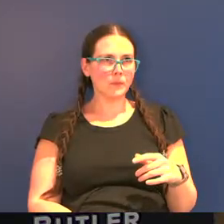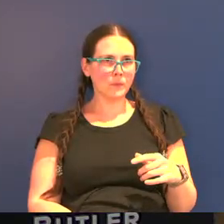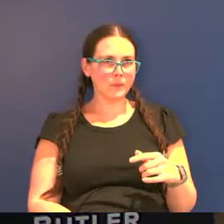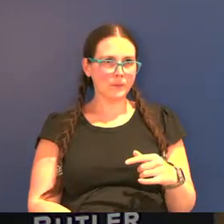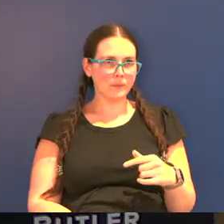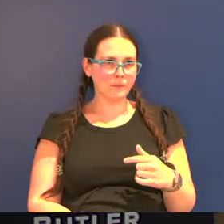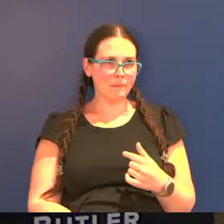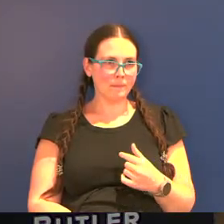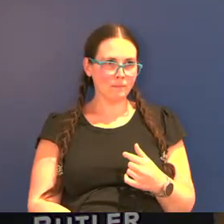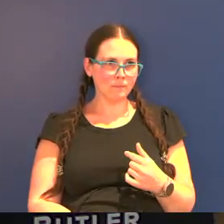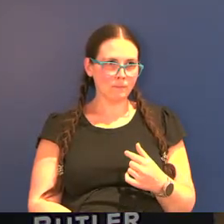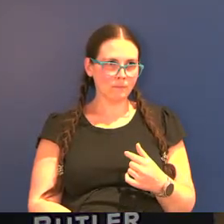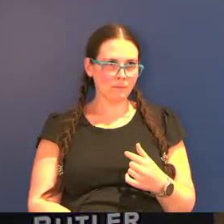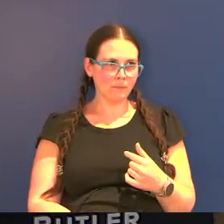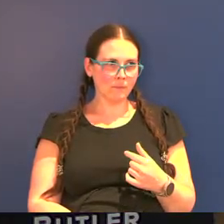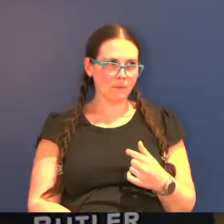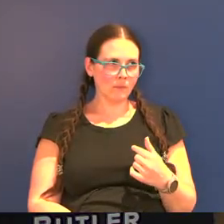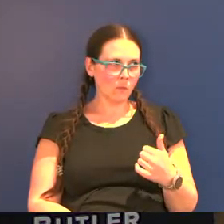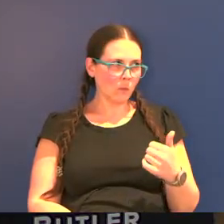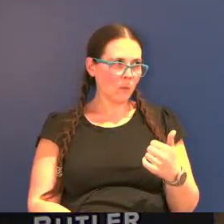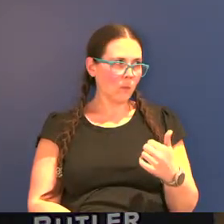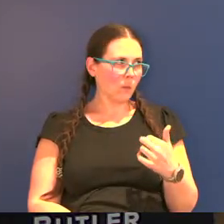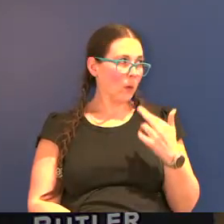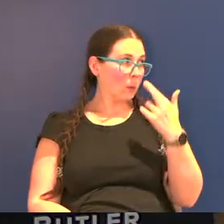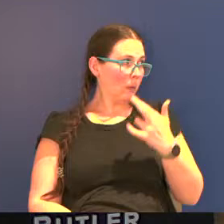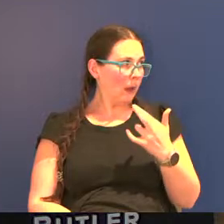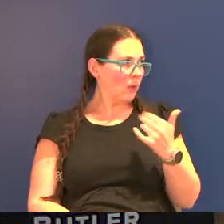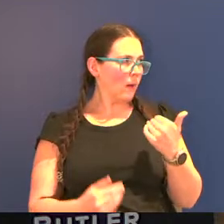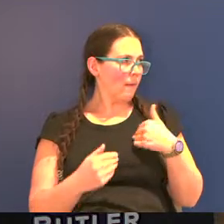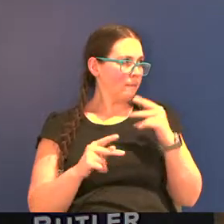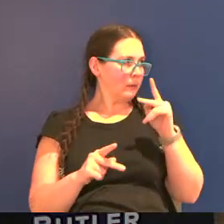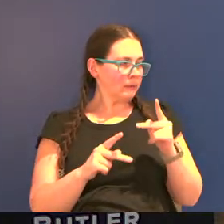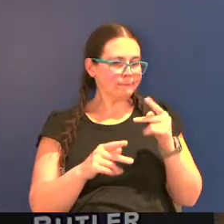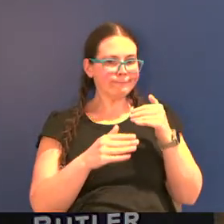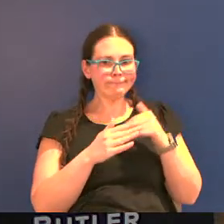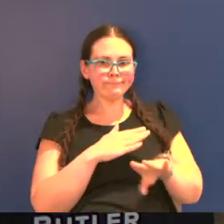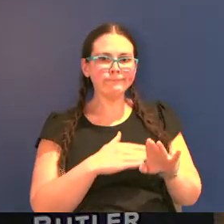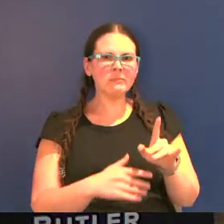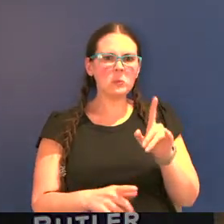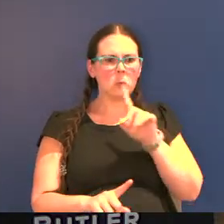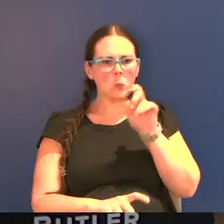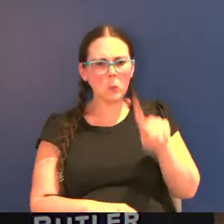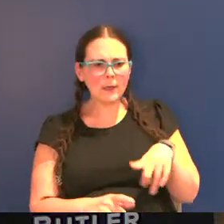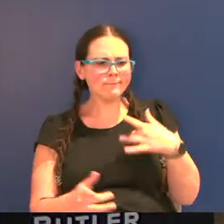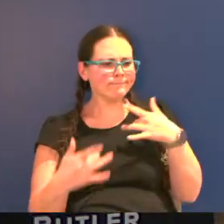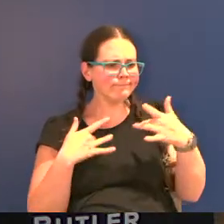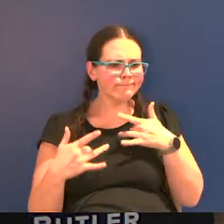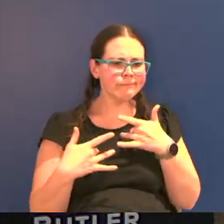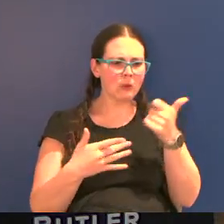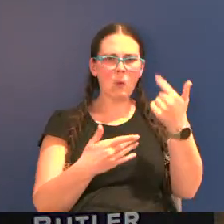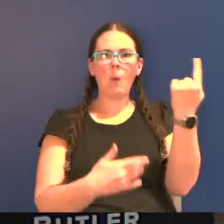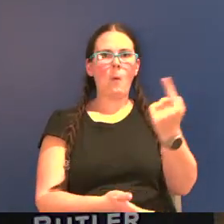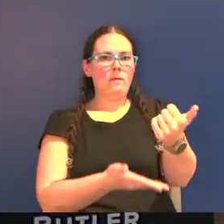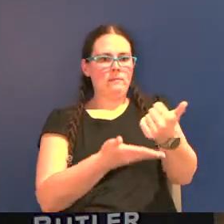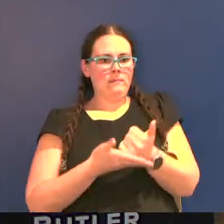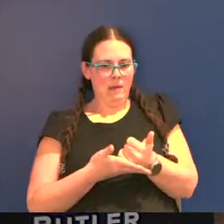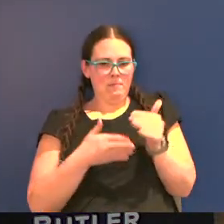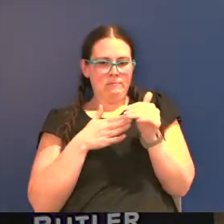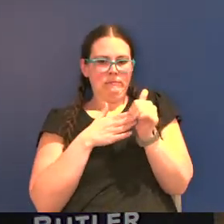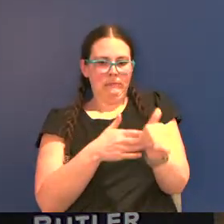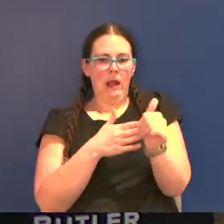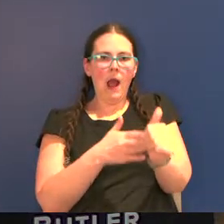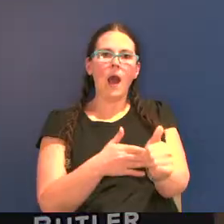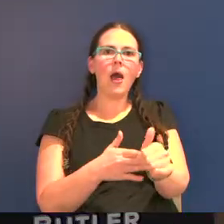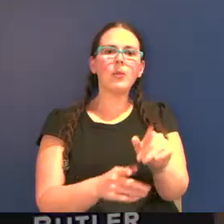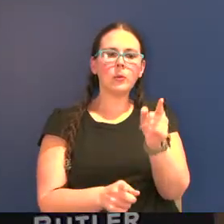of eyes and the number of emails that have come in, just questions and concerns, I think are always helpful because it guides us kind of in the